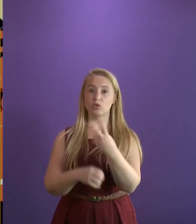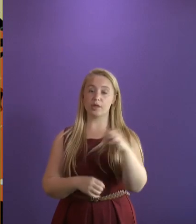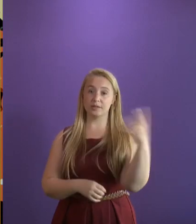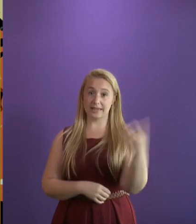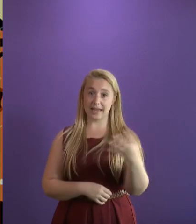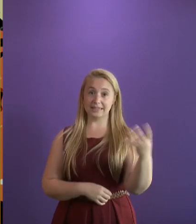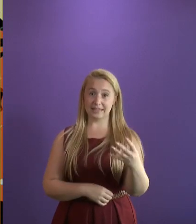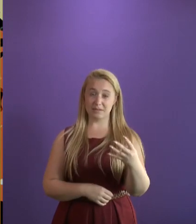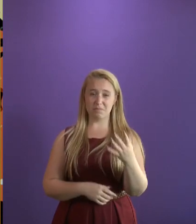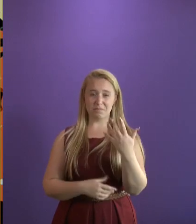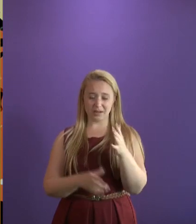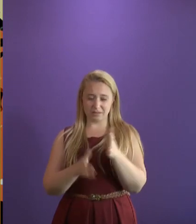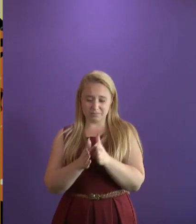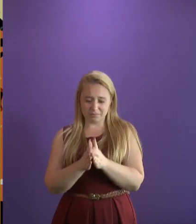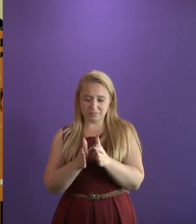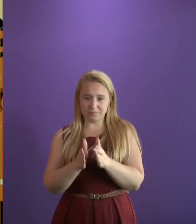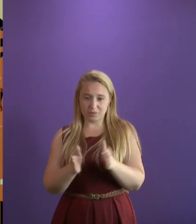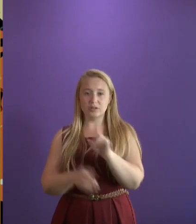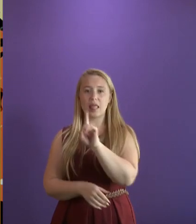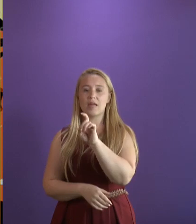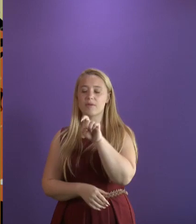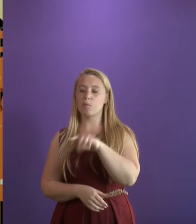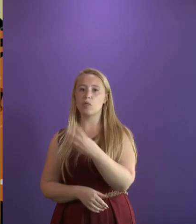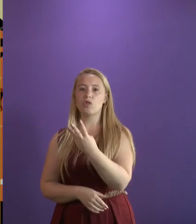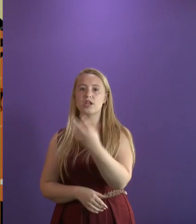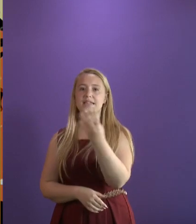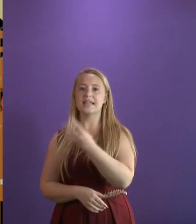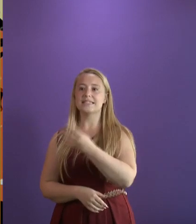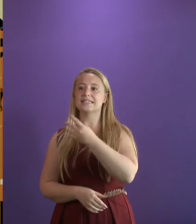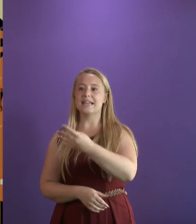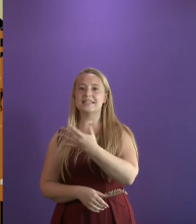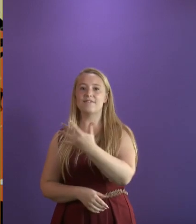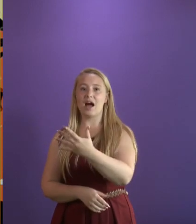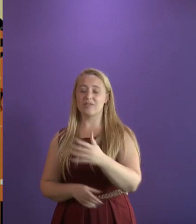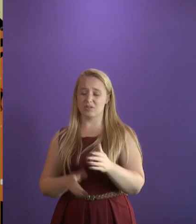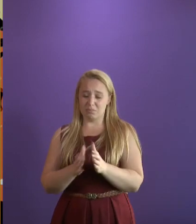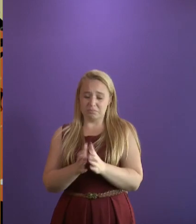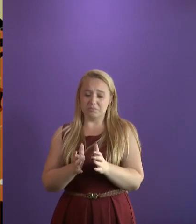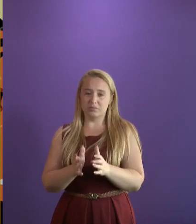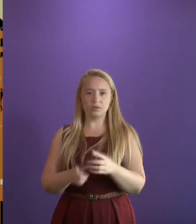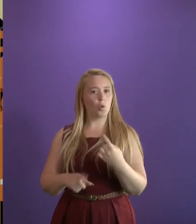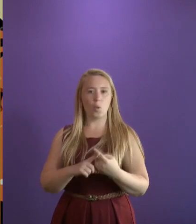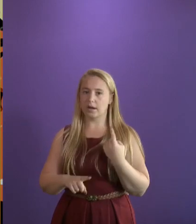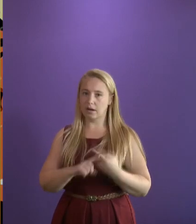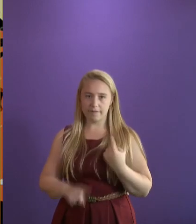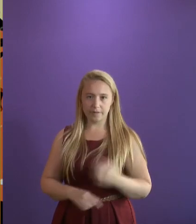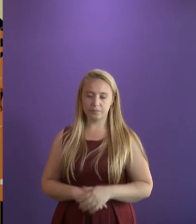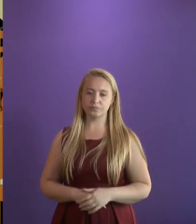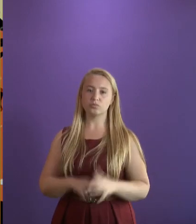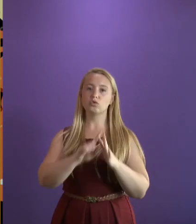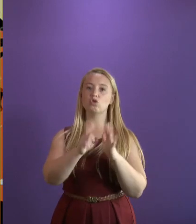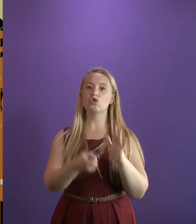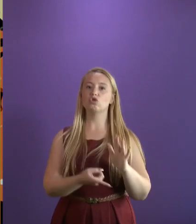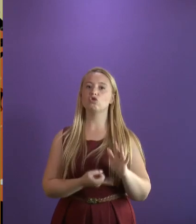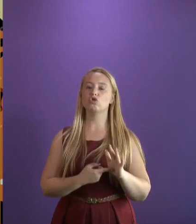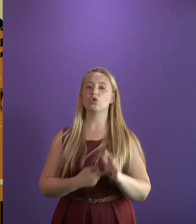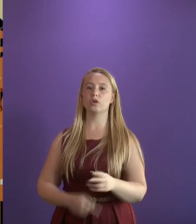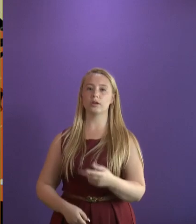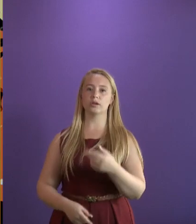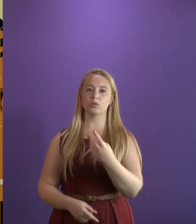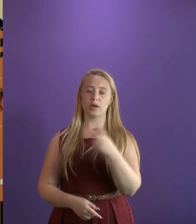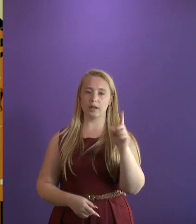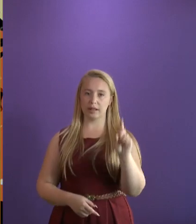very slow increase from 11.3% in 1995. Not quick enough. As of June 2019, 11 women are serving heads of